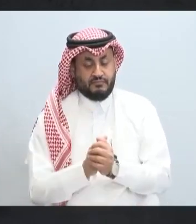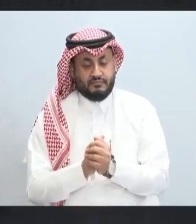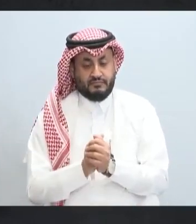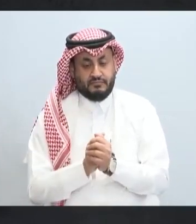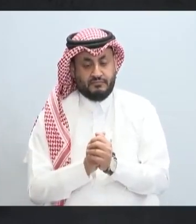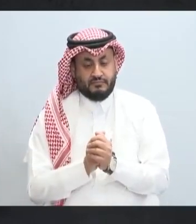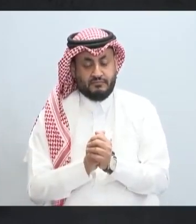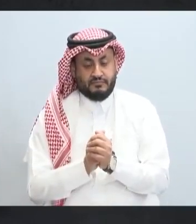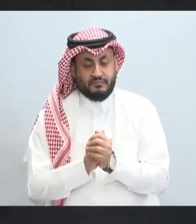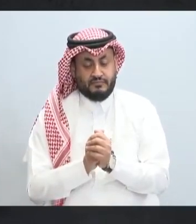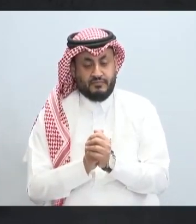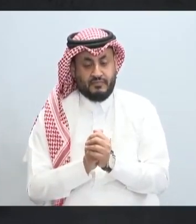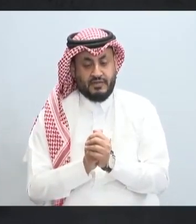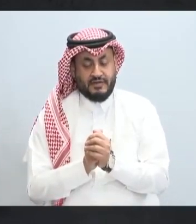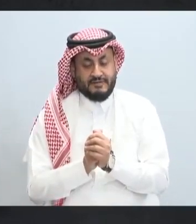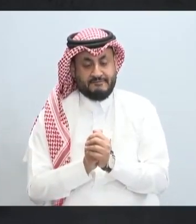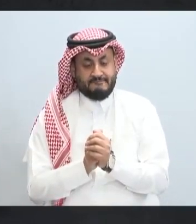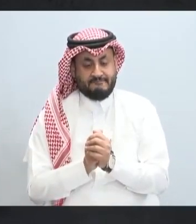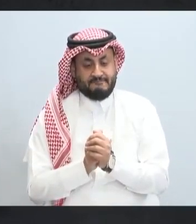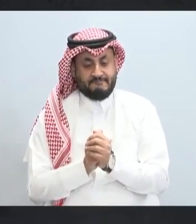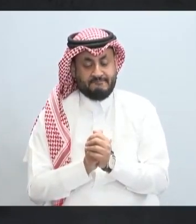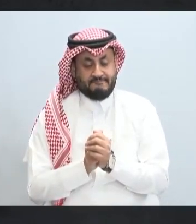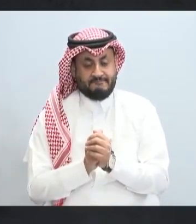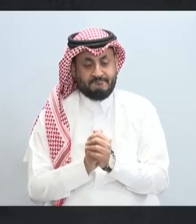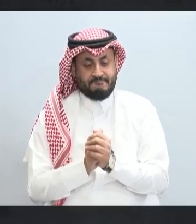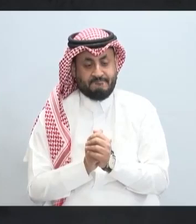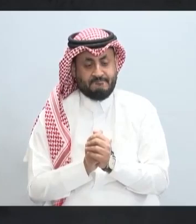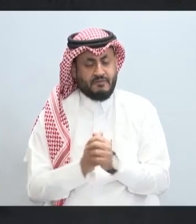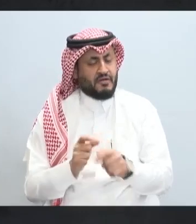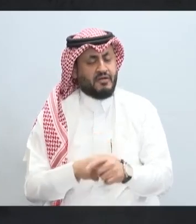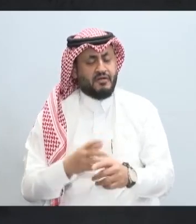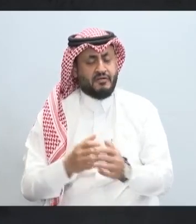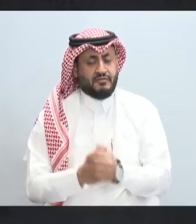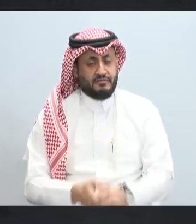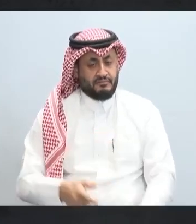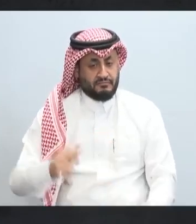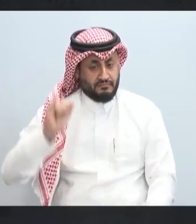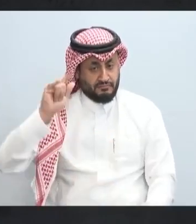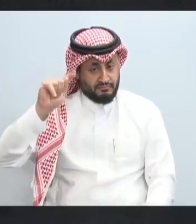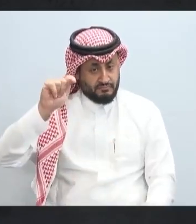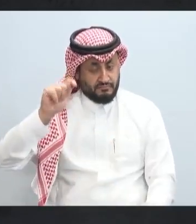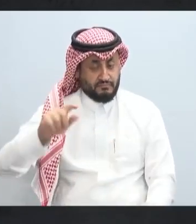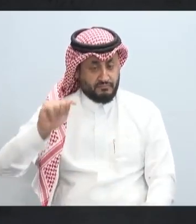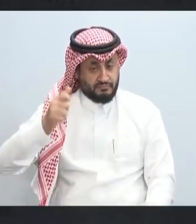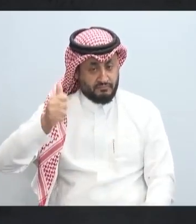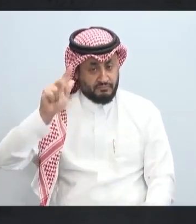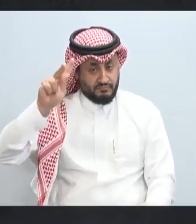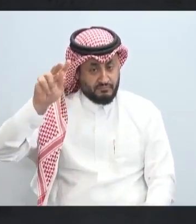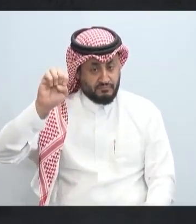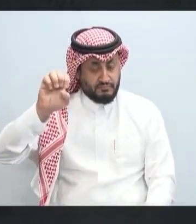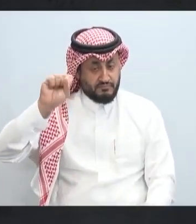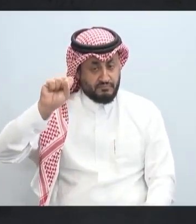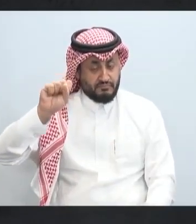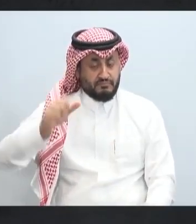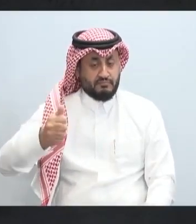take to get to a certain place? Well, it takes about. This is what is important that we start